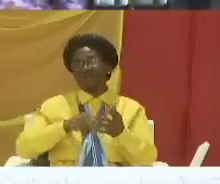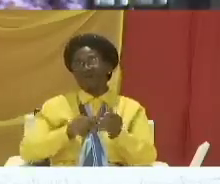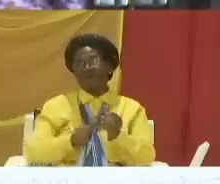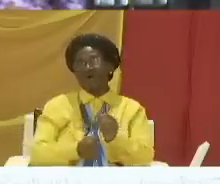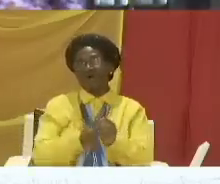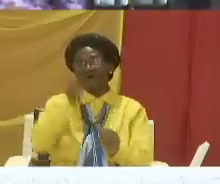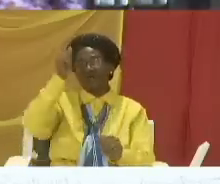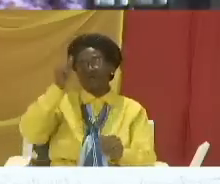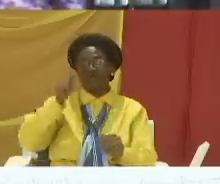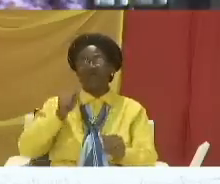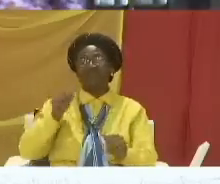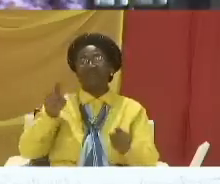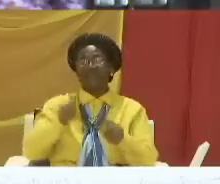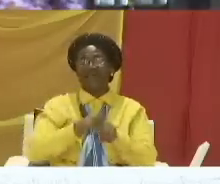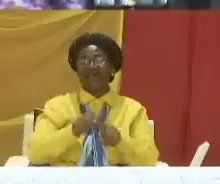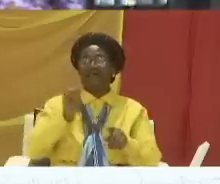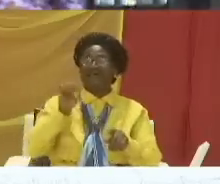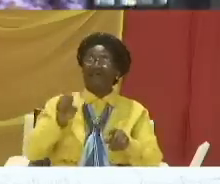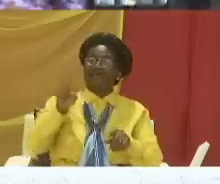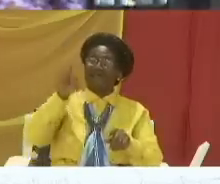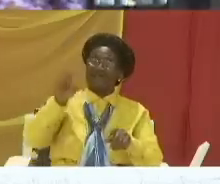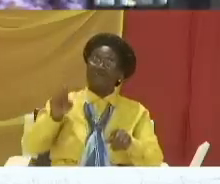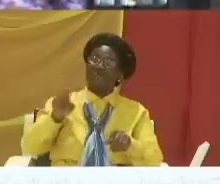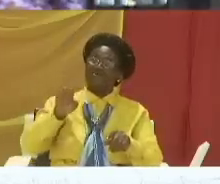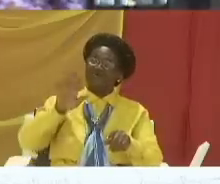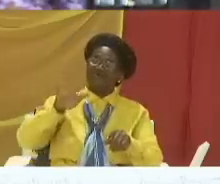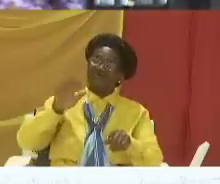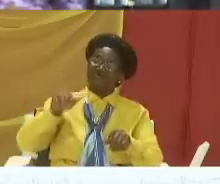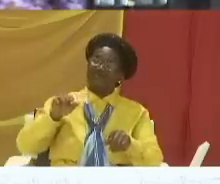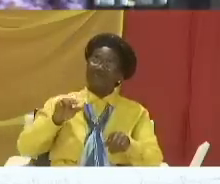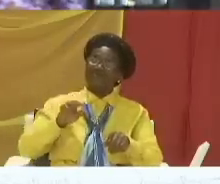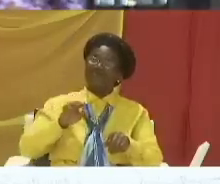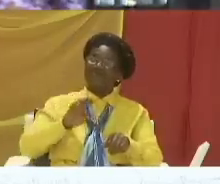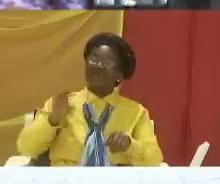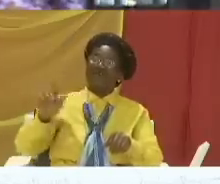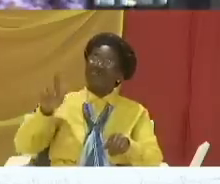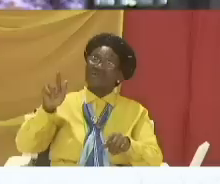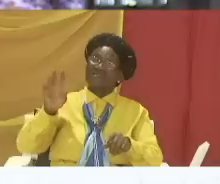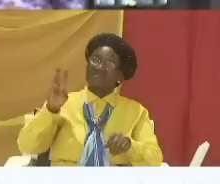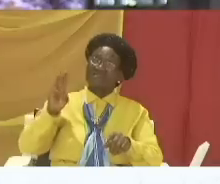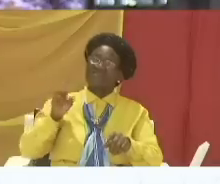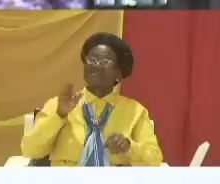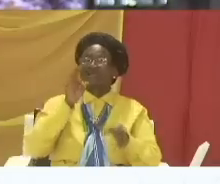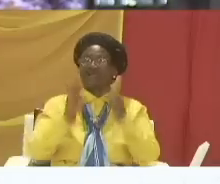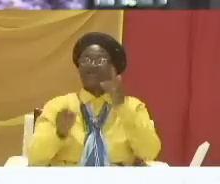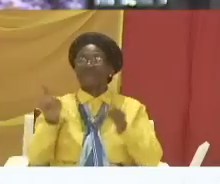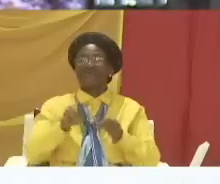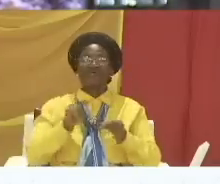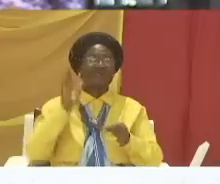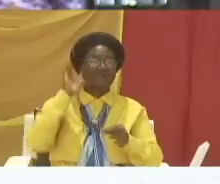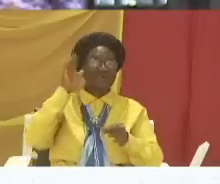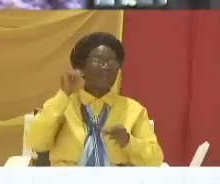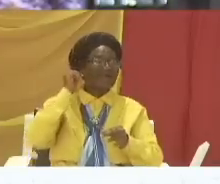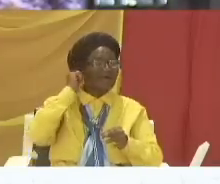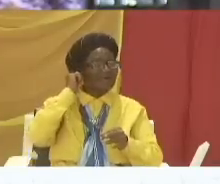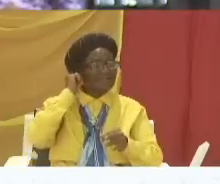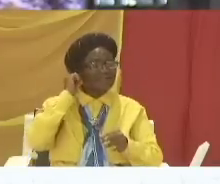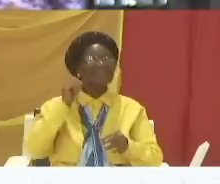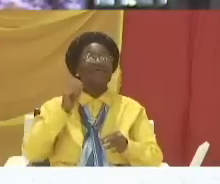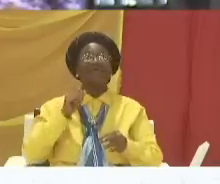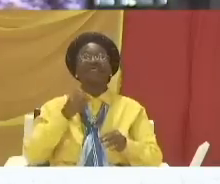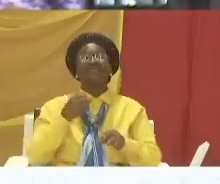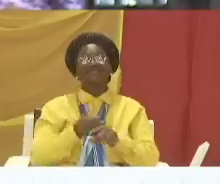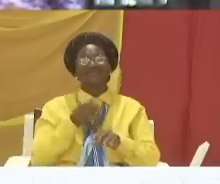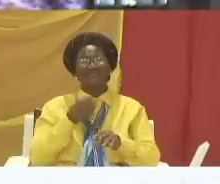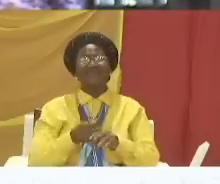Exodus 15:26. If you will hearken diligently to the voice of the Lord